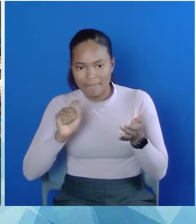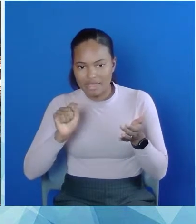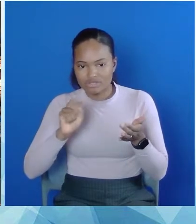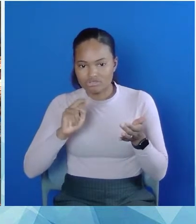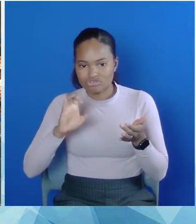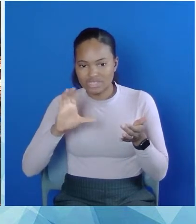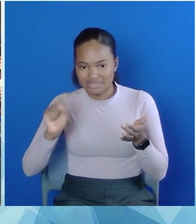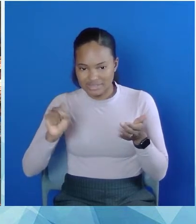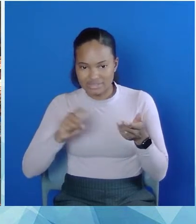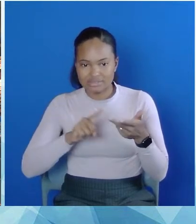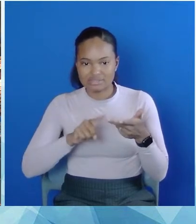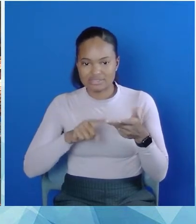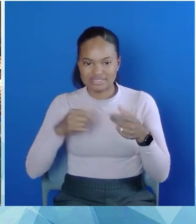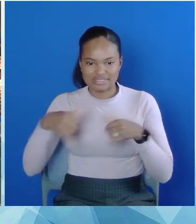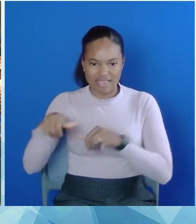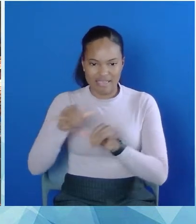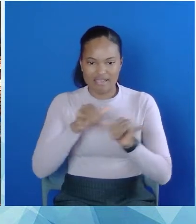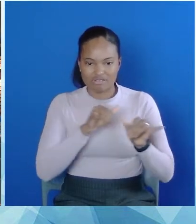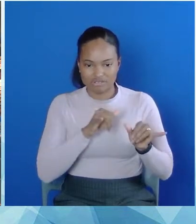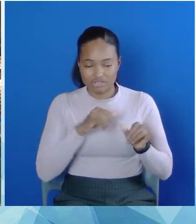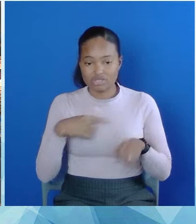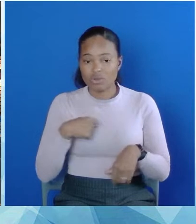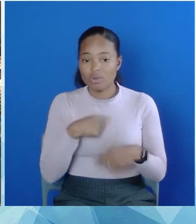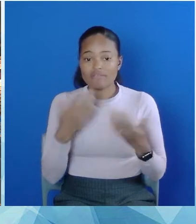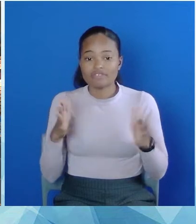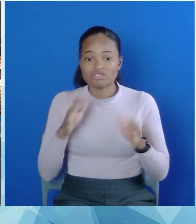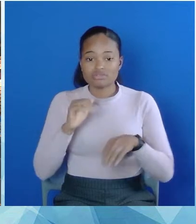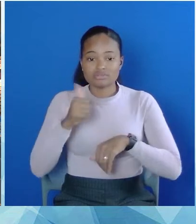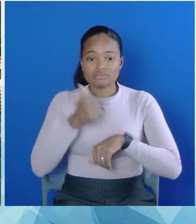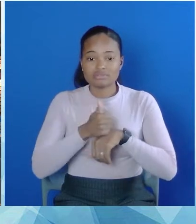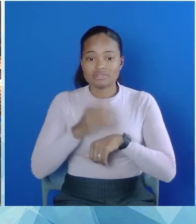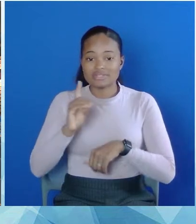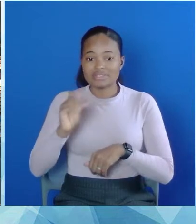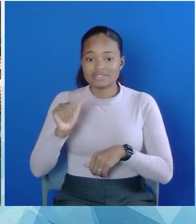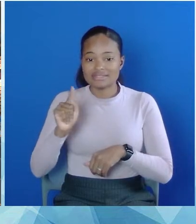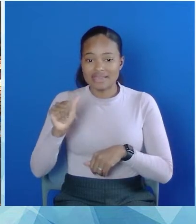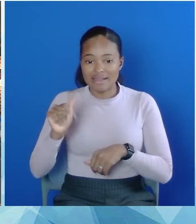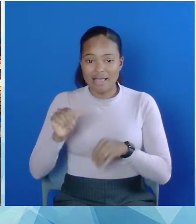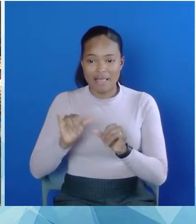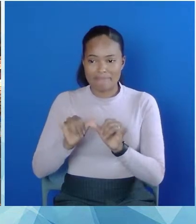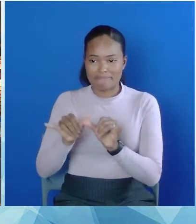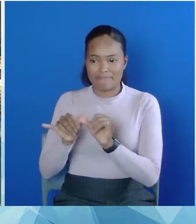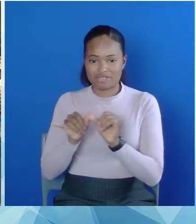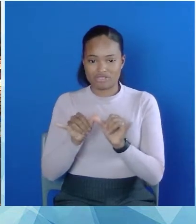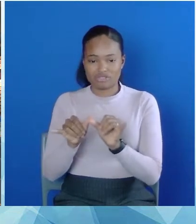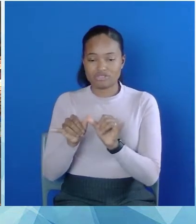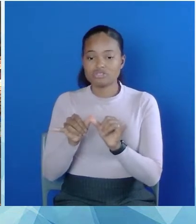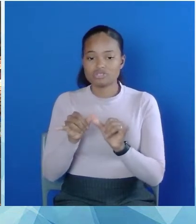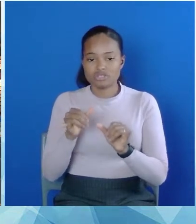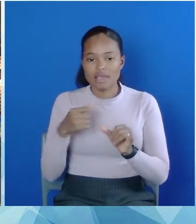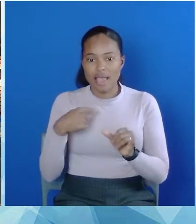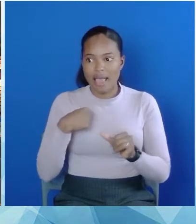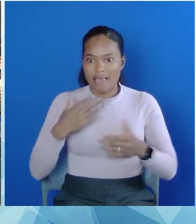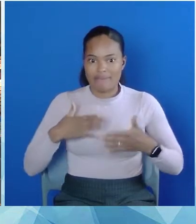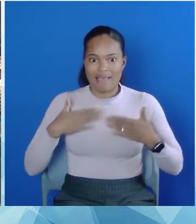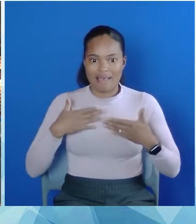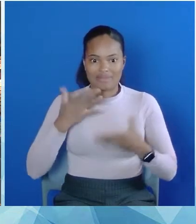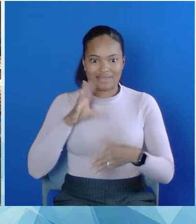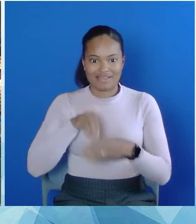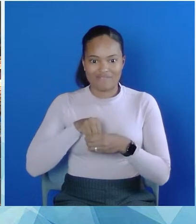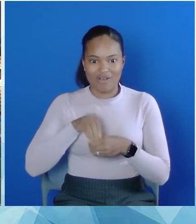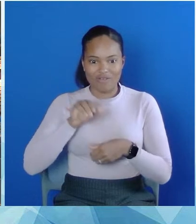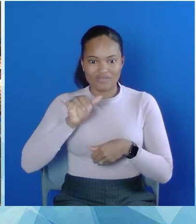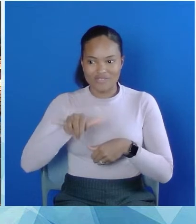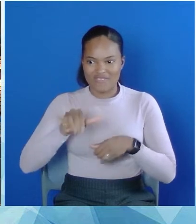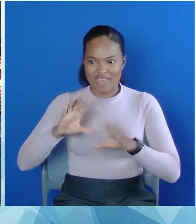standards. We have established data measurement, and I'm happy to be a part of the task force